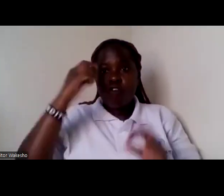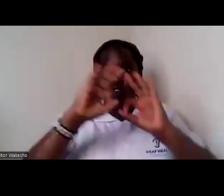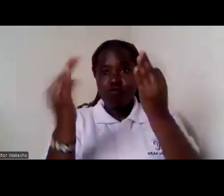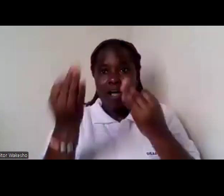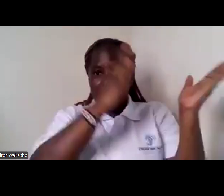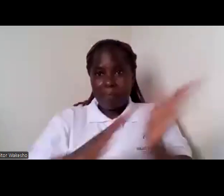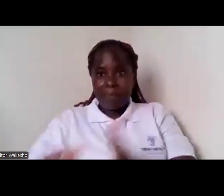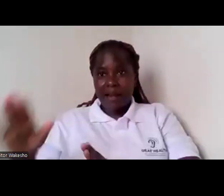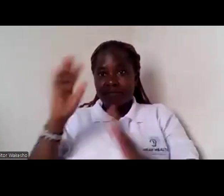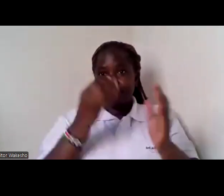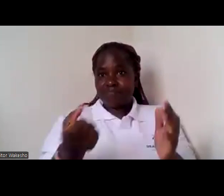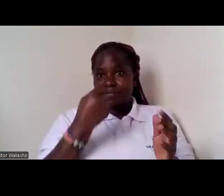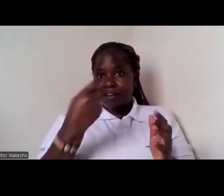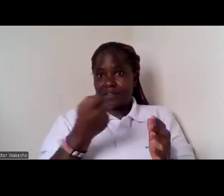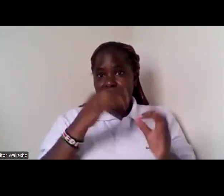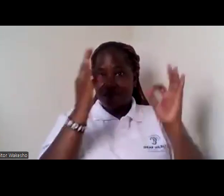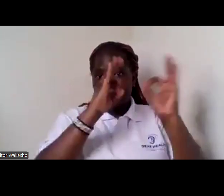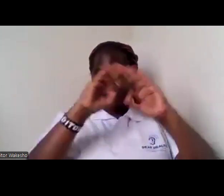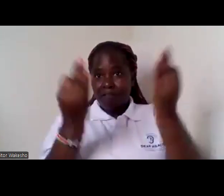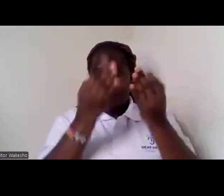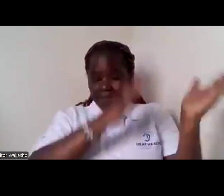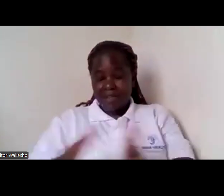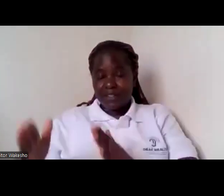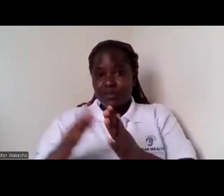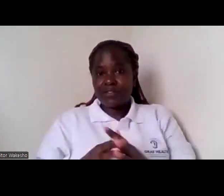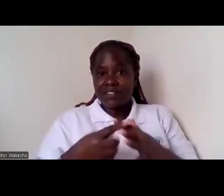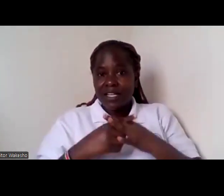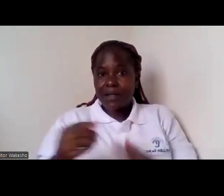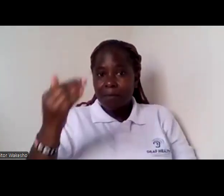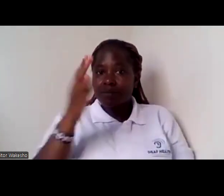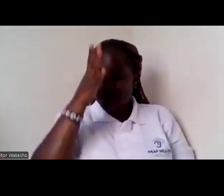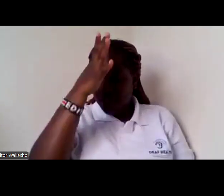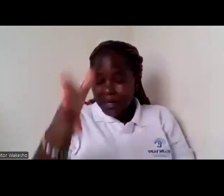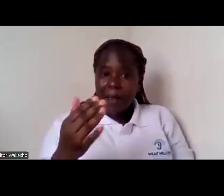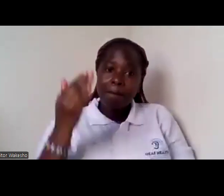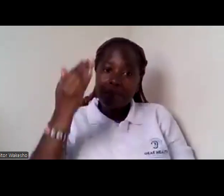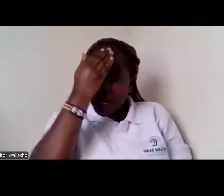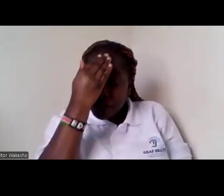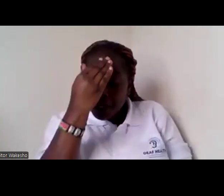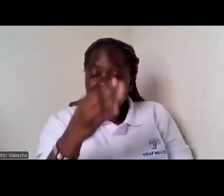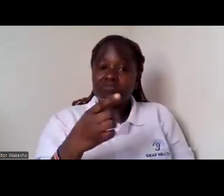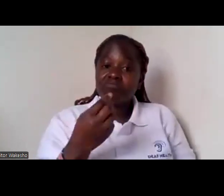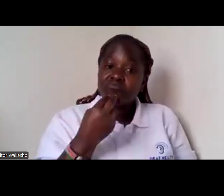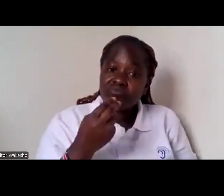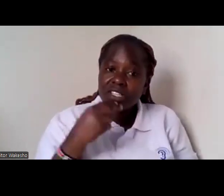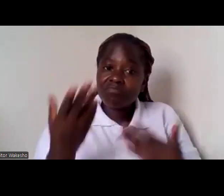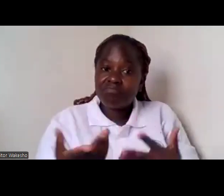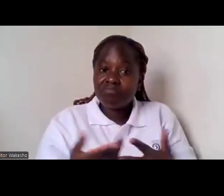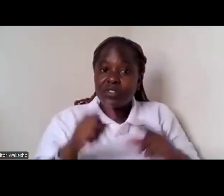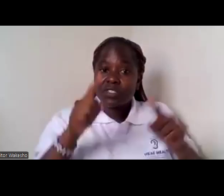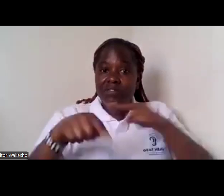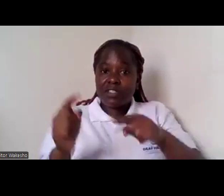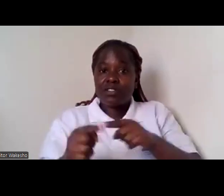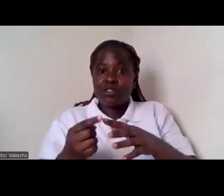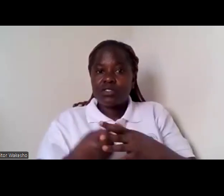So normally here you'll see the date written Sunday, Monday, Tuesday. So depending on when a patient will start using, they even show the direction when to